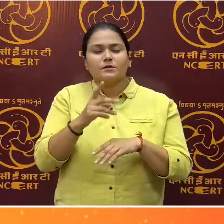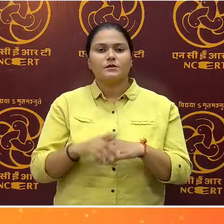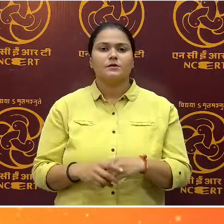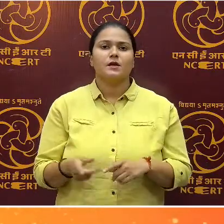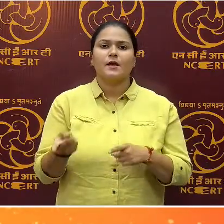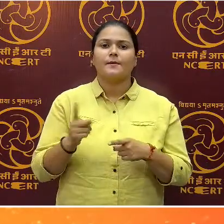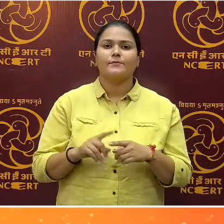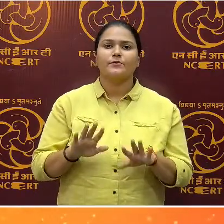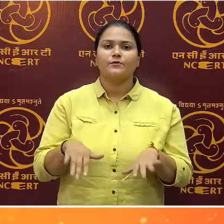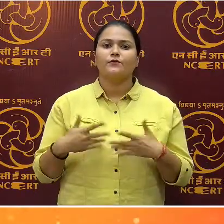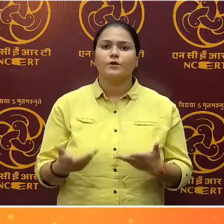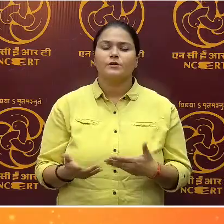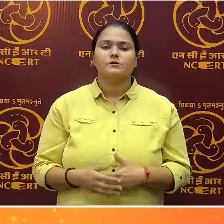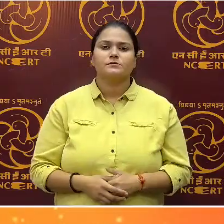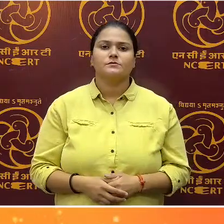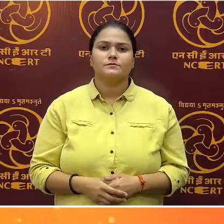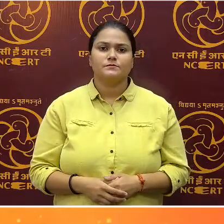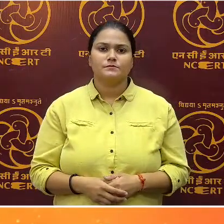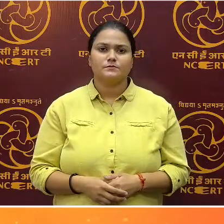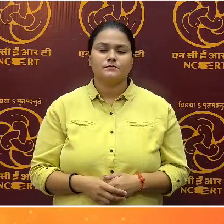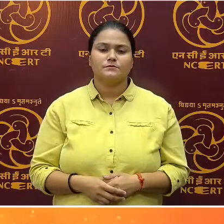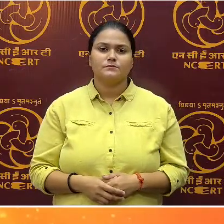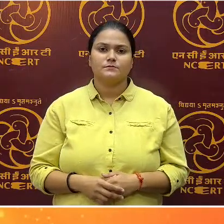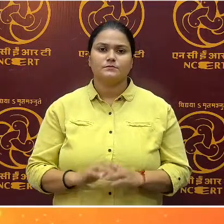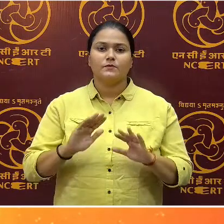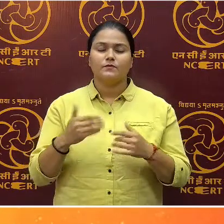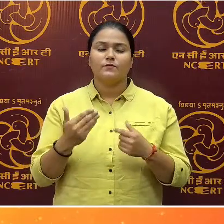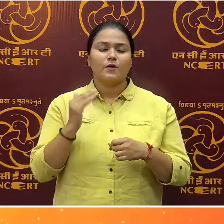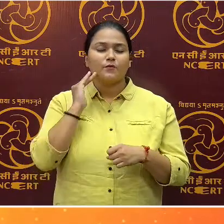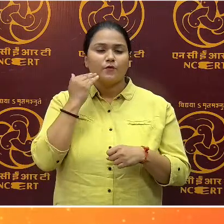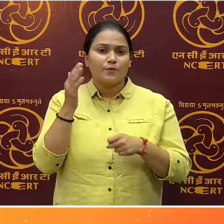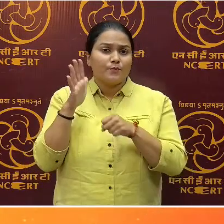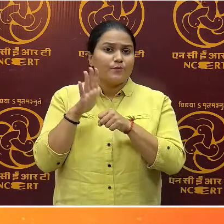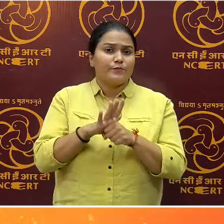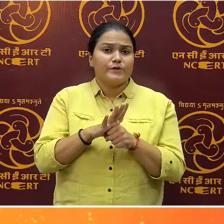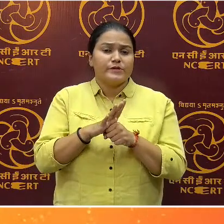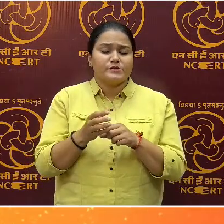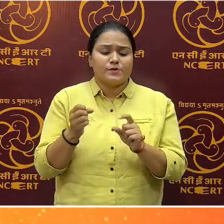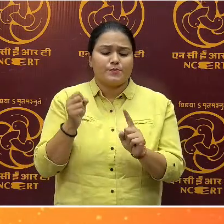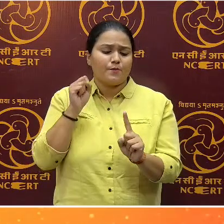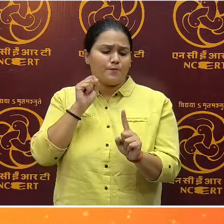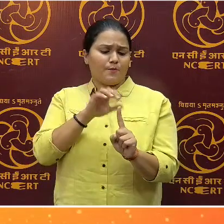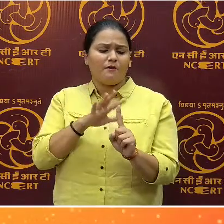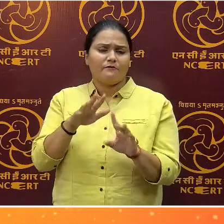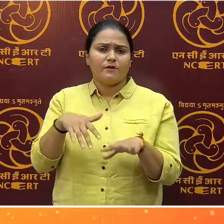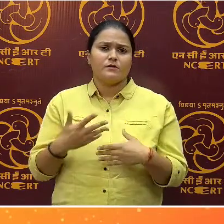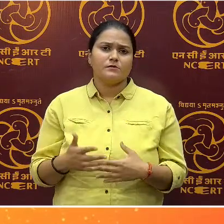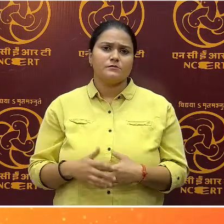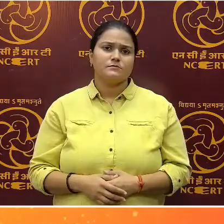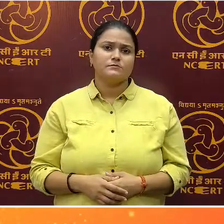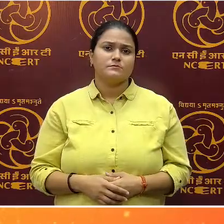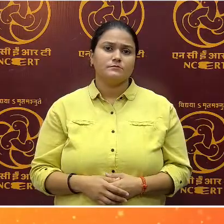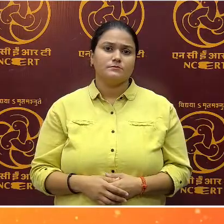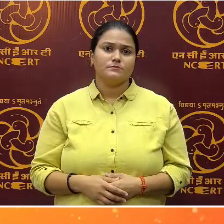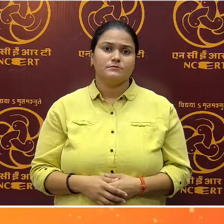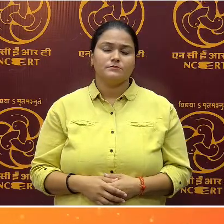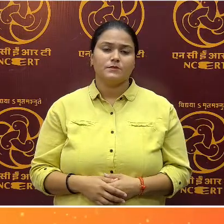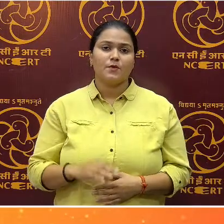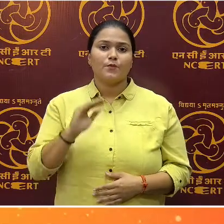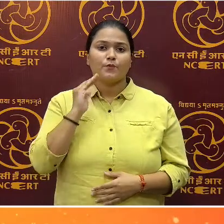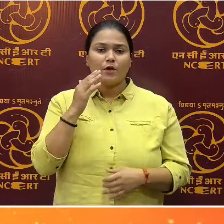happens when pressure is getting affected over there? So, when gases are